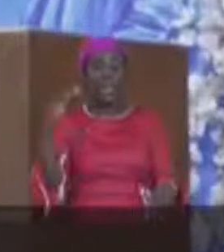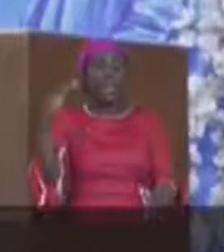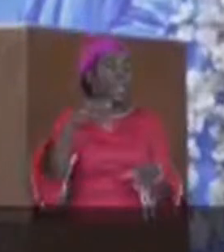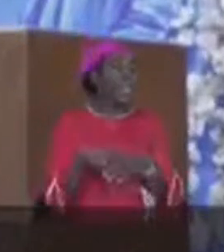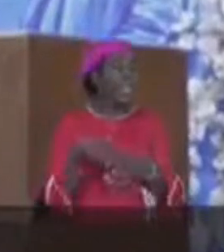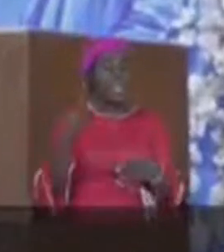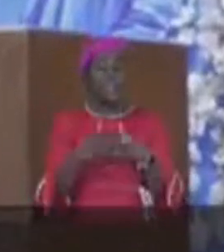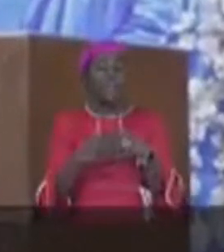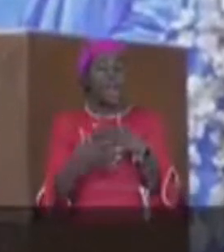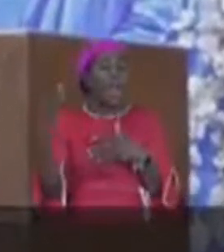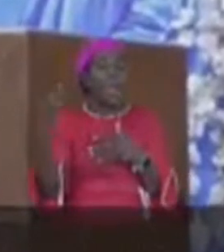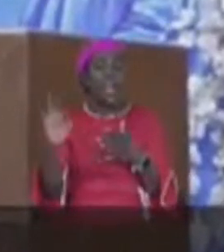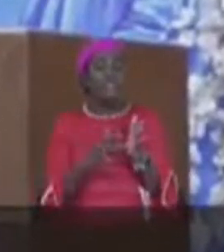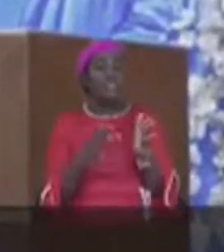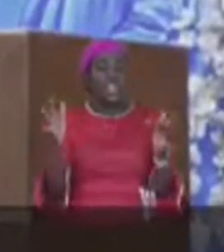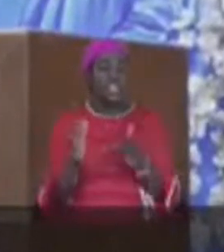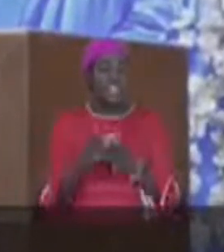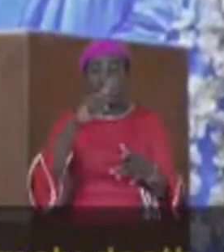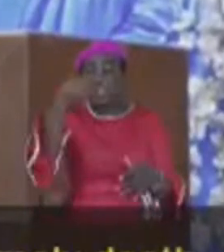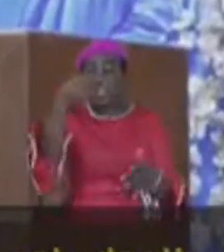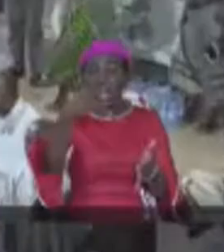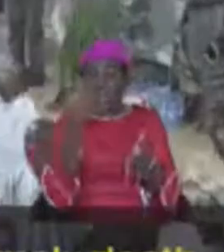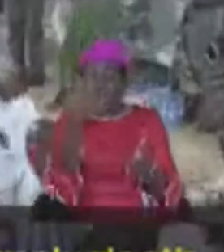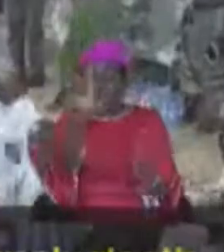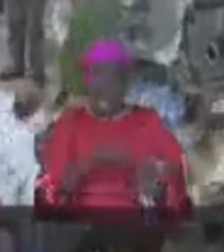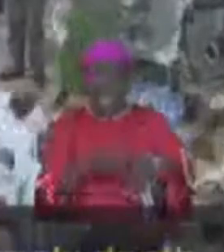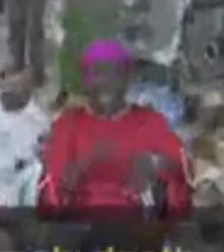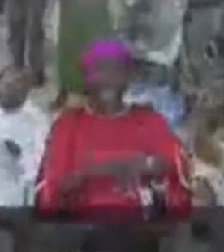the blood of Jesus. Shout it